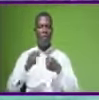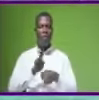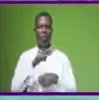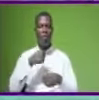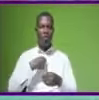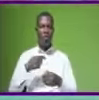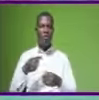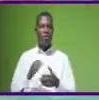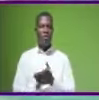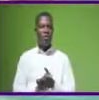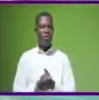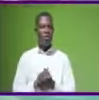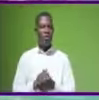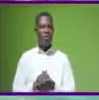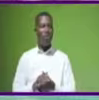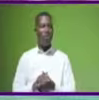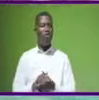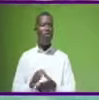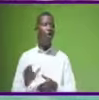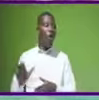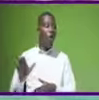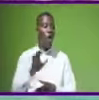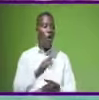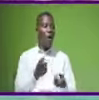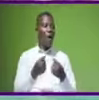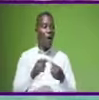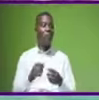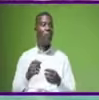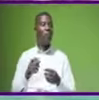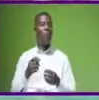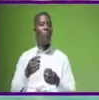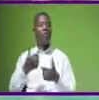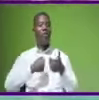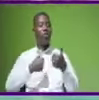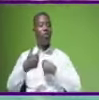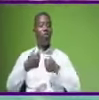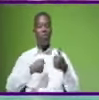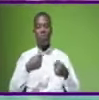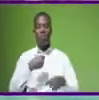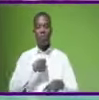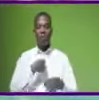program. Obie bi no kandi opechire bi.